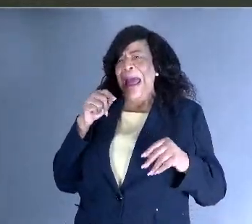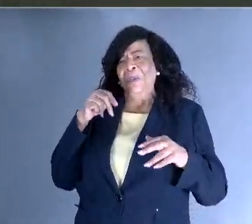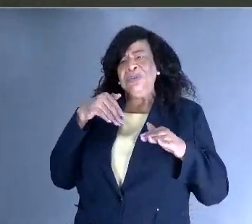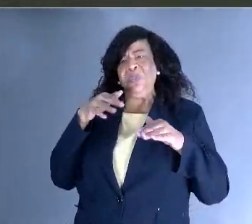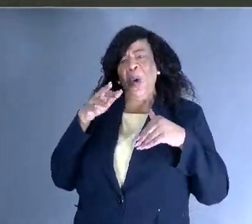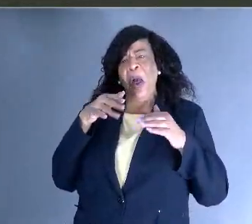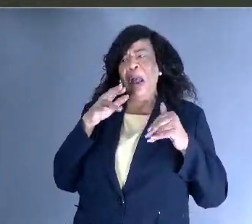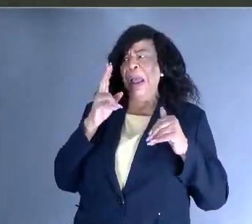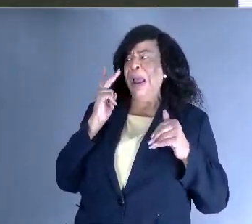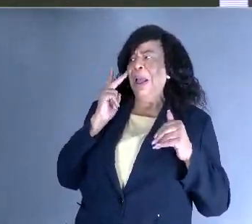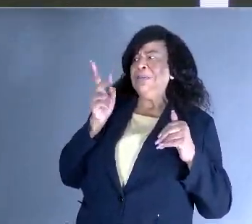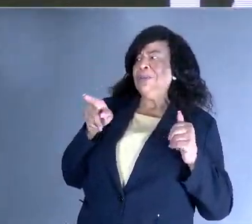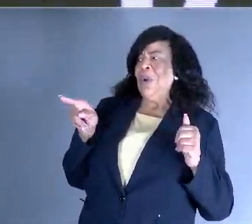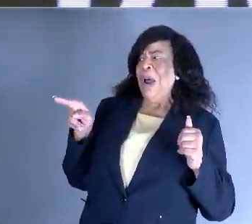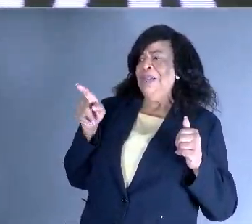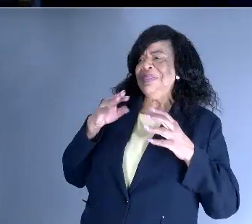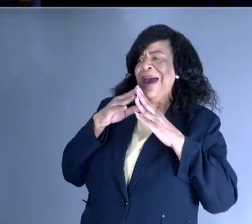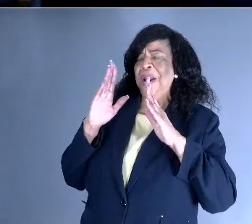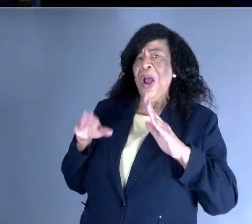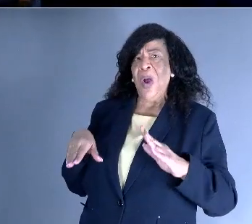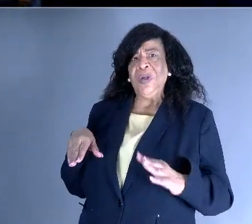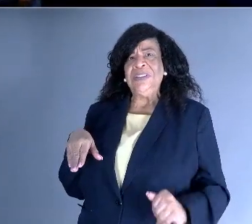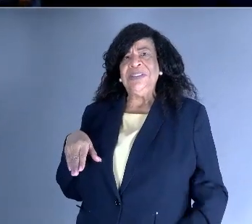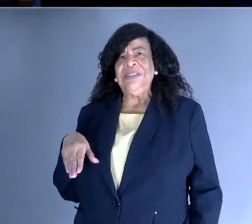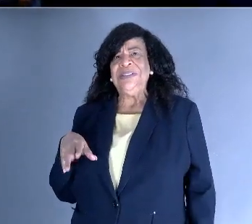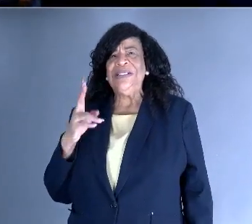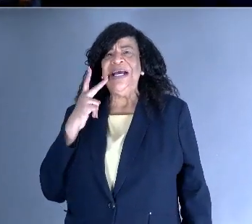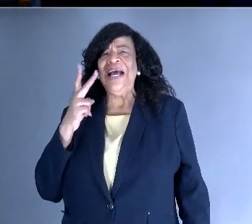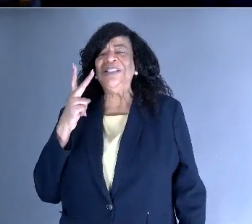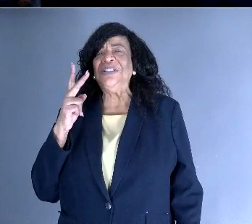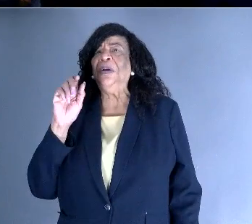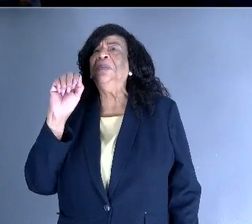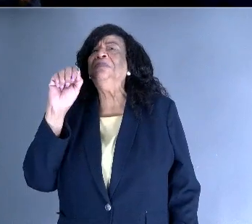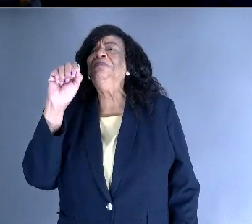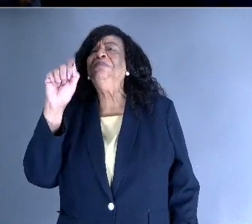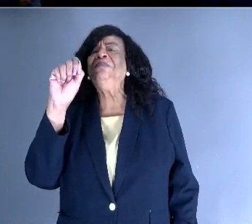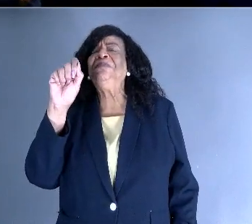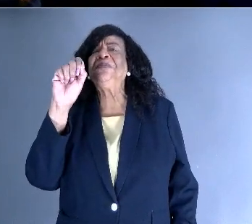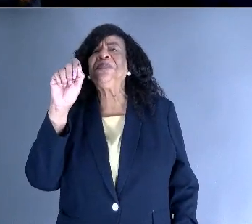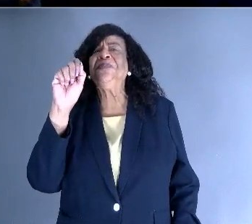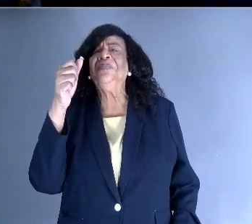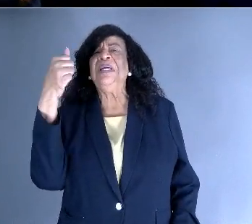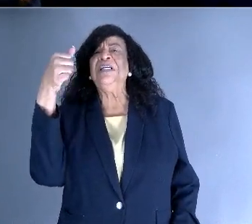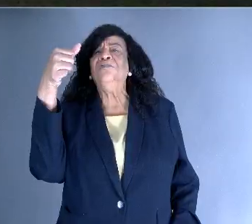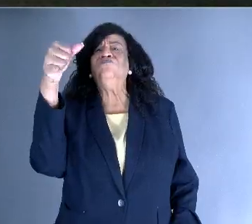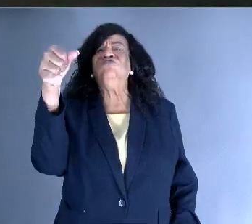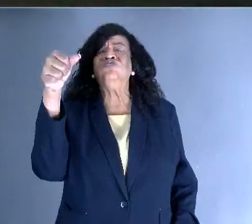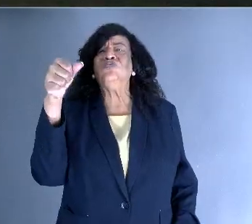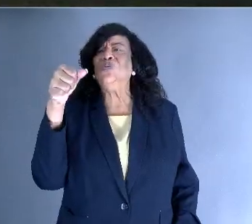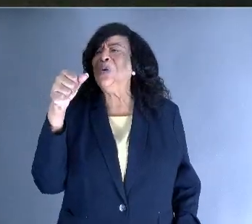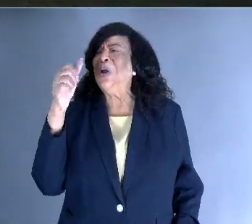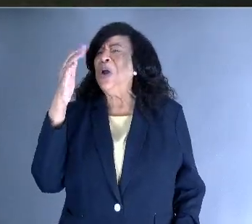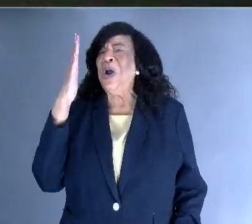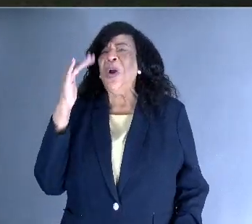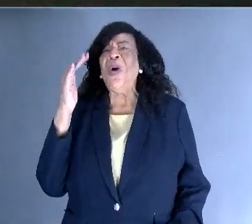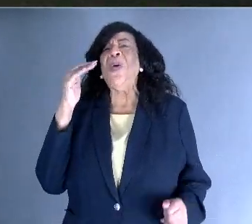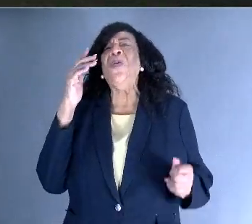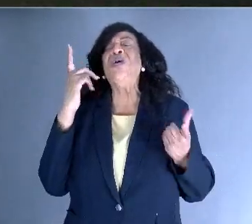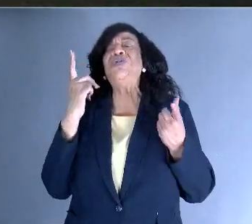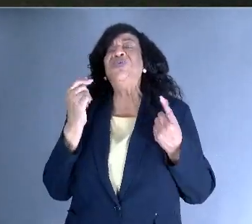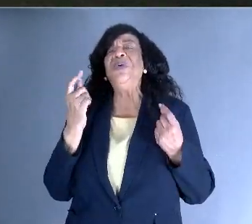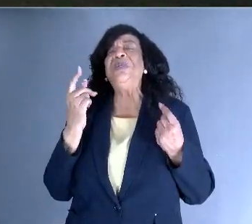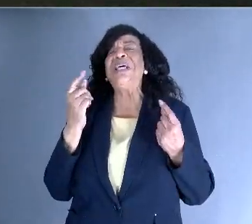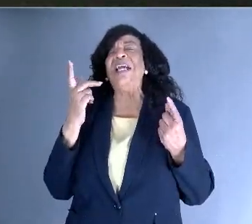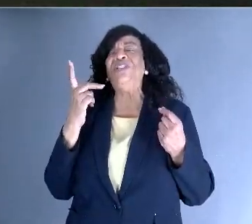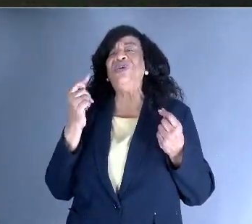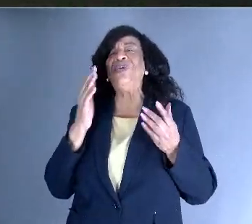there's something about that house and actually someone will actually ring on your doorbell and say ding dong and they open up and they'll ask you what must I do to be saved